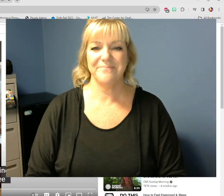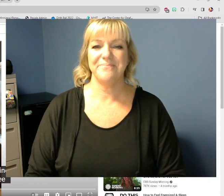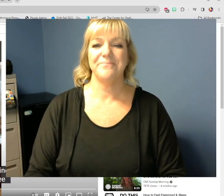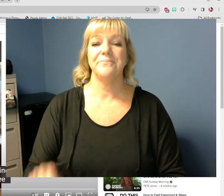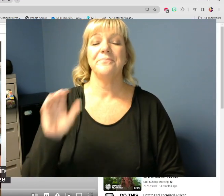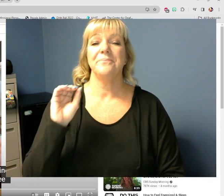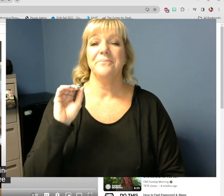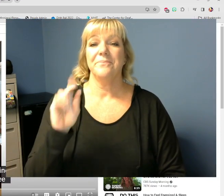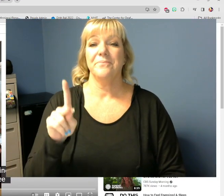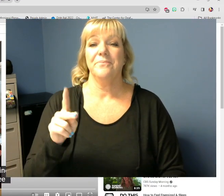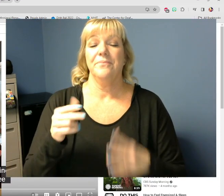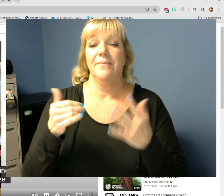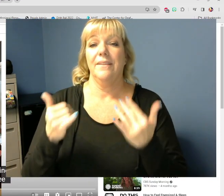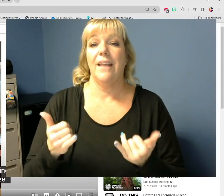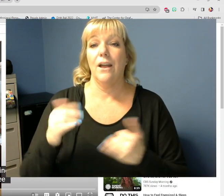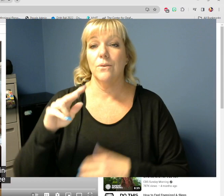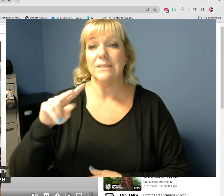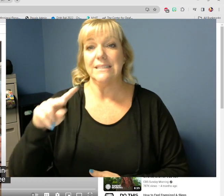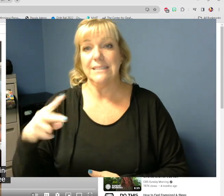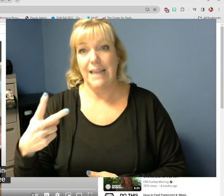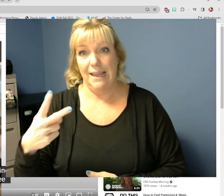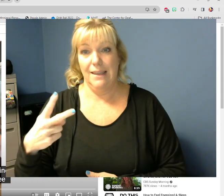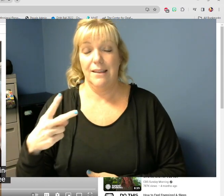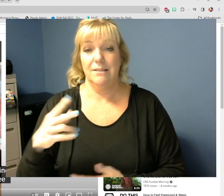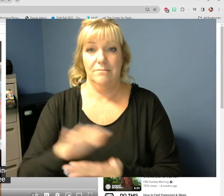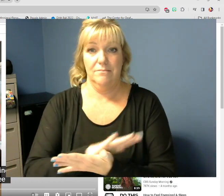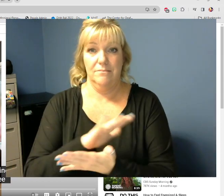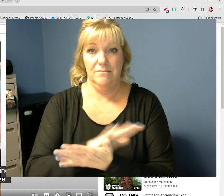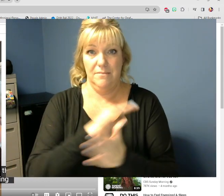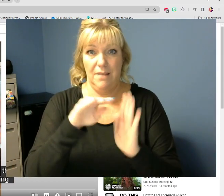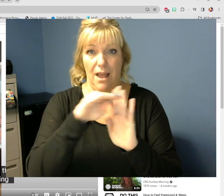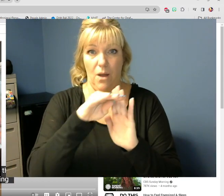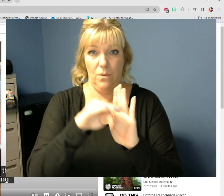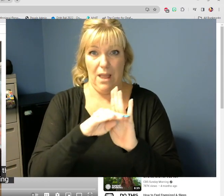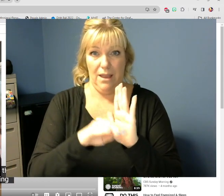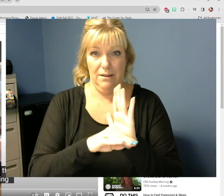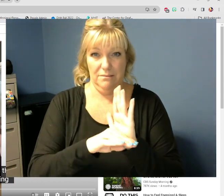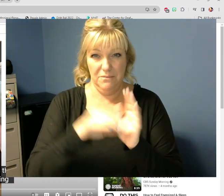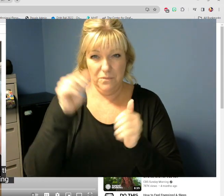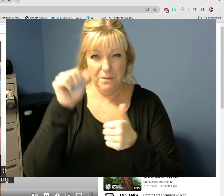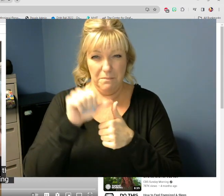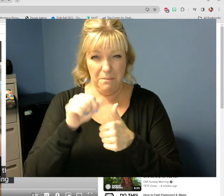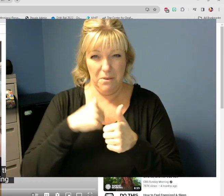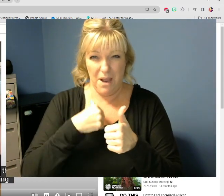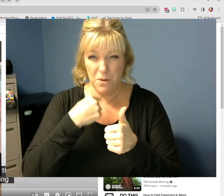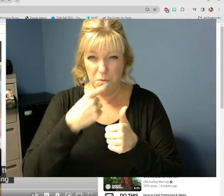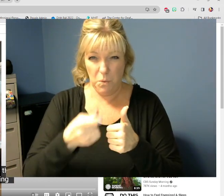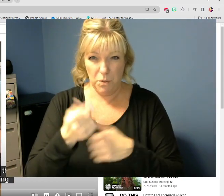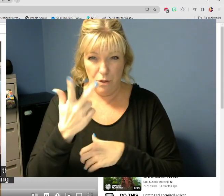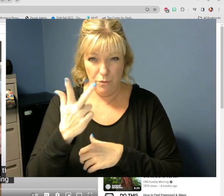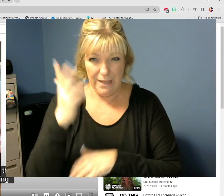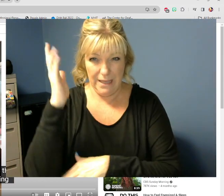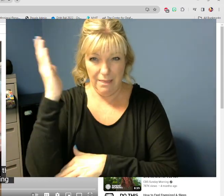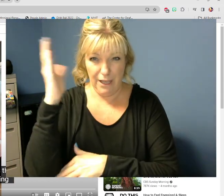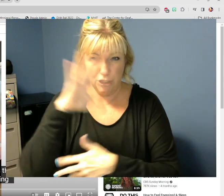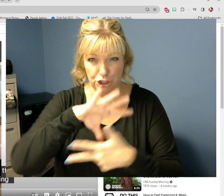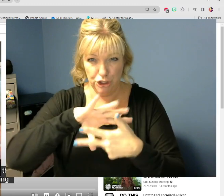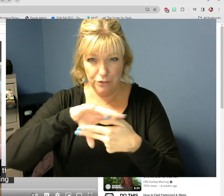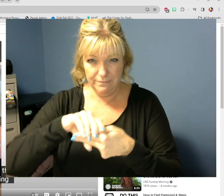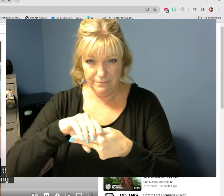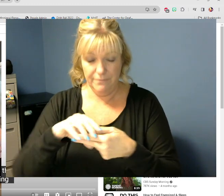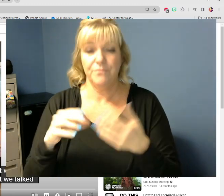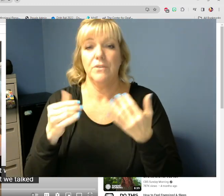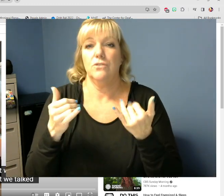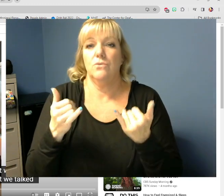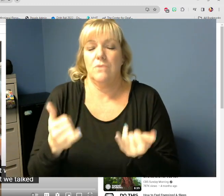Okay, so this is the second outline, and we said there's kind of 3 lectures that go together. This is the war itself, so this is the